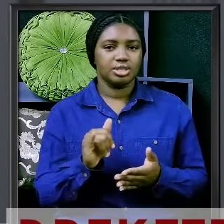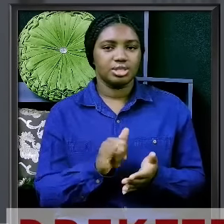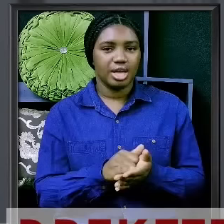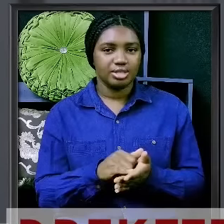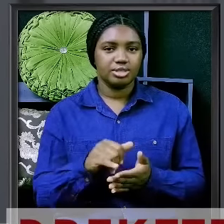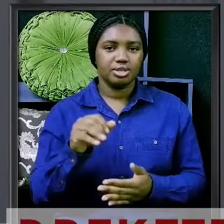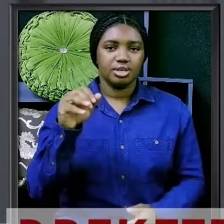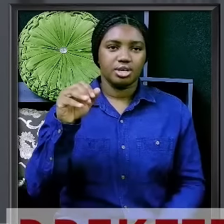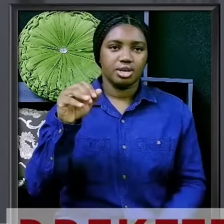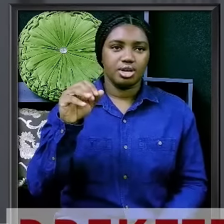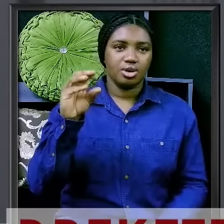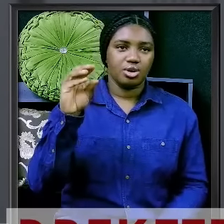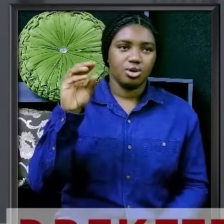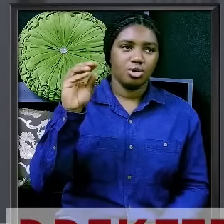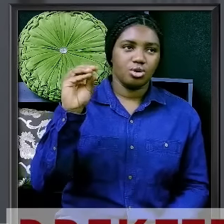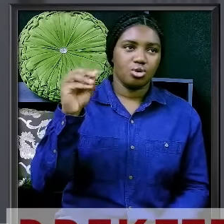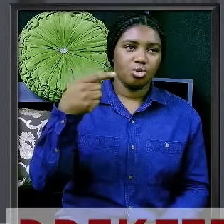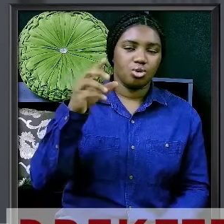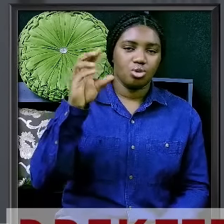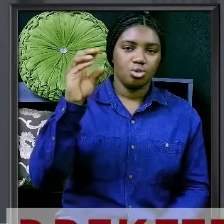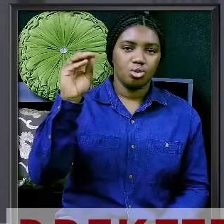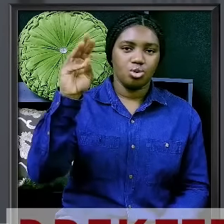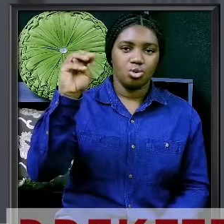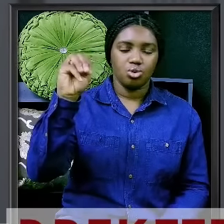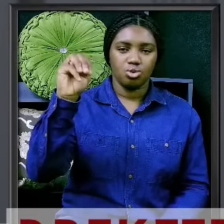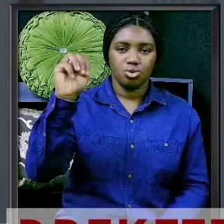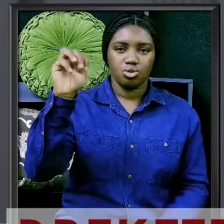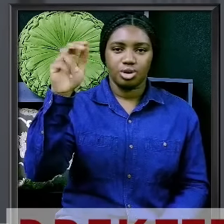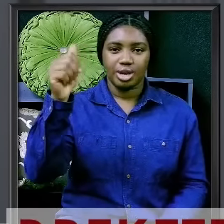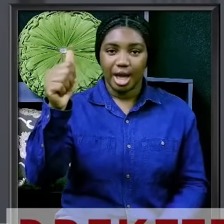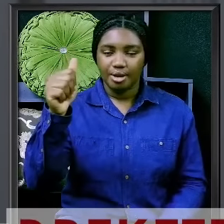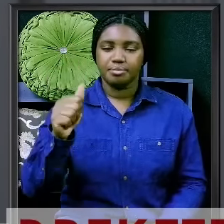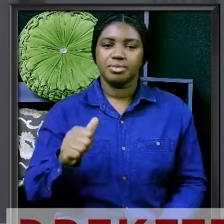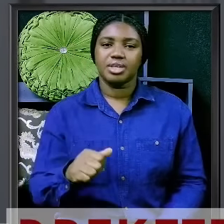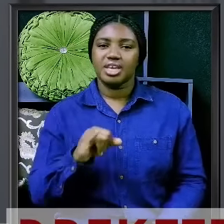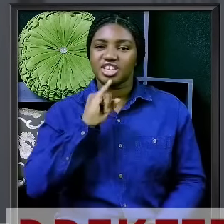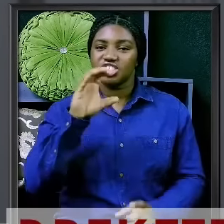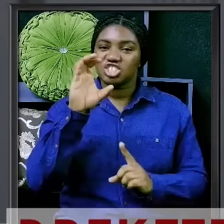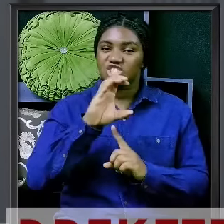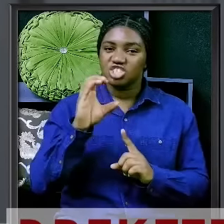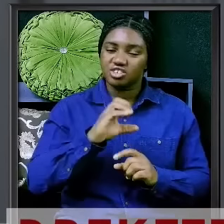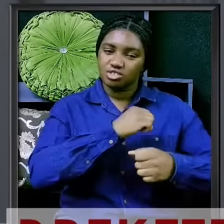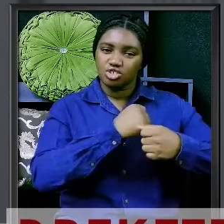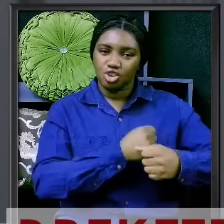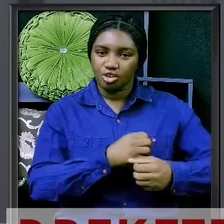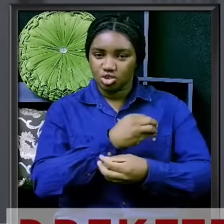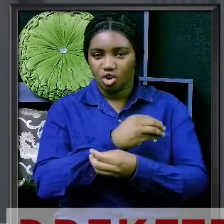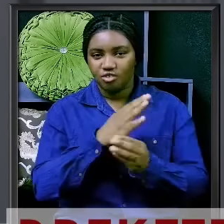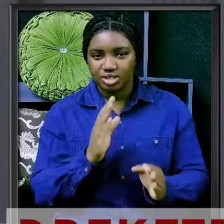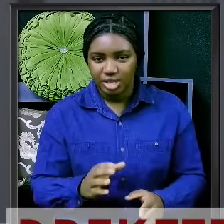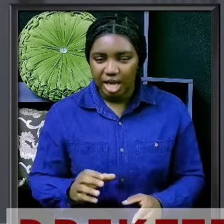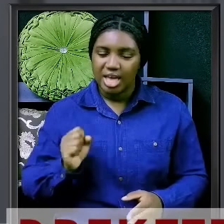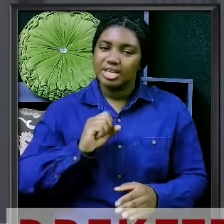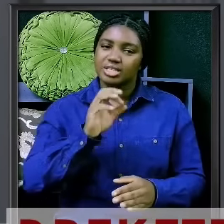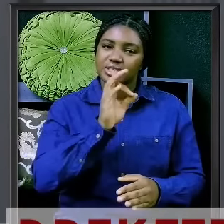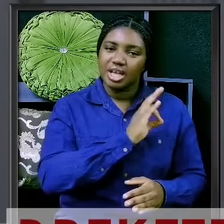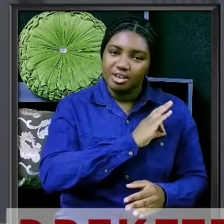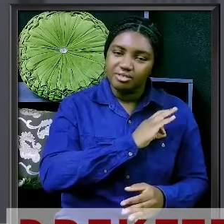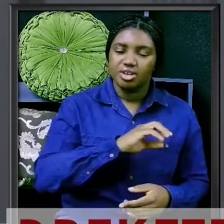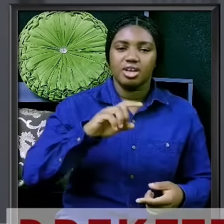the Chief Security Officer of this state, whether you are his staff or personal aid, best